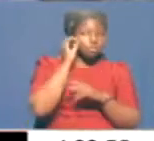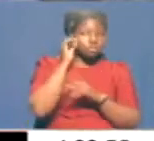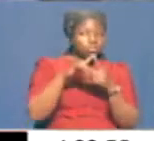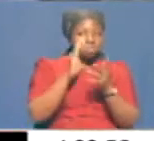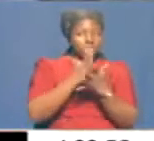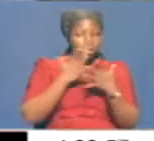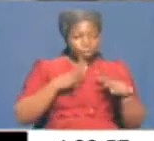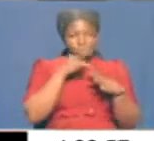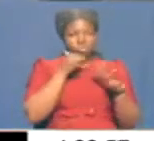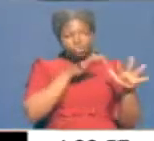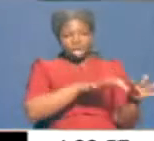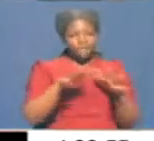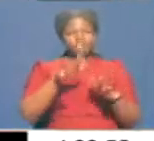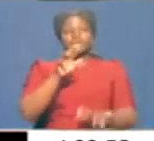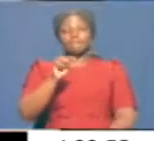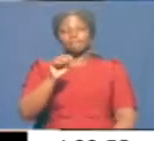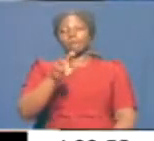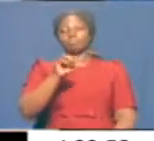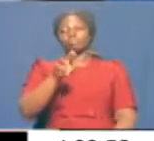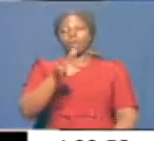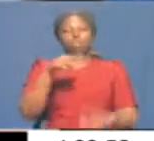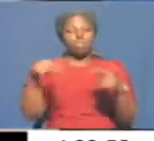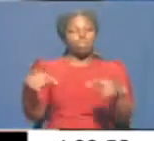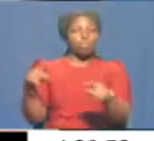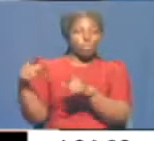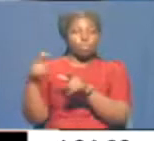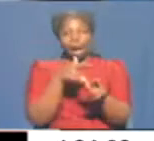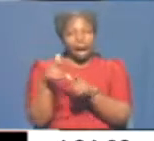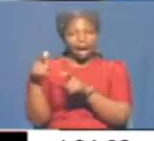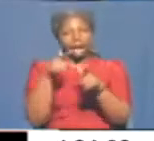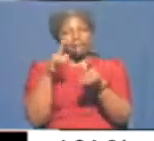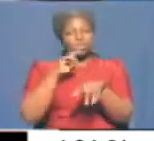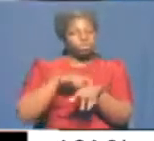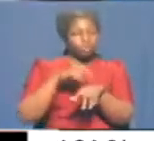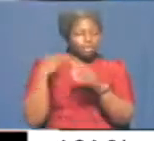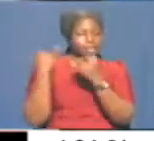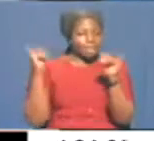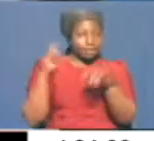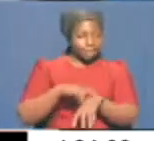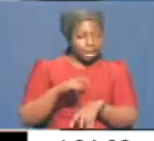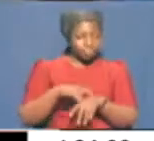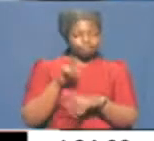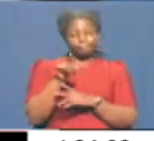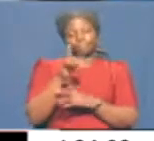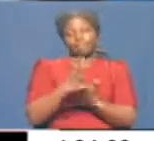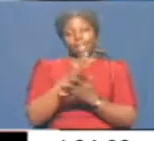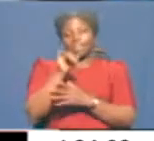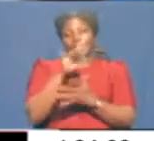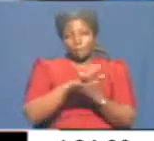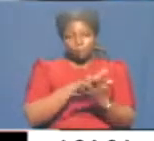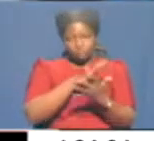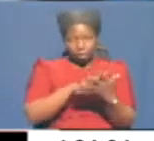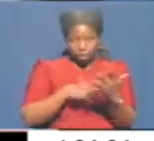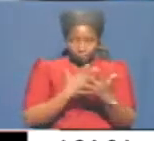of Independence are within the scheme. Hii petition ya mheshimiwa ni kilio yetu, amezungunza ni mauni yetu,